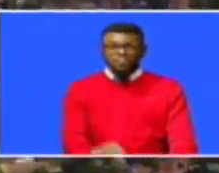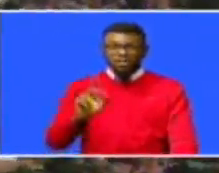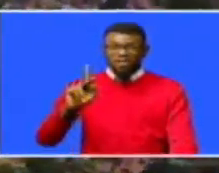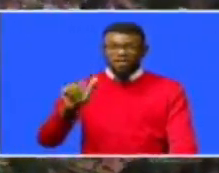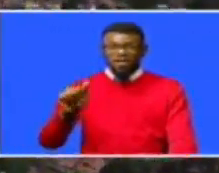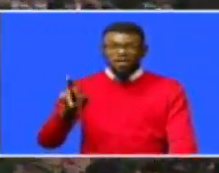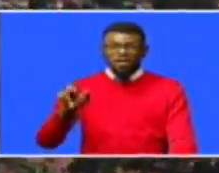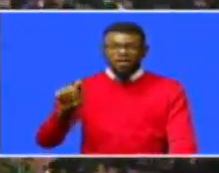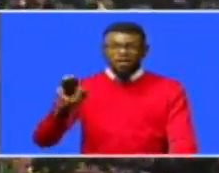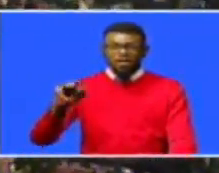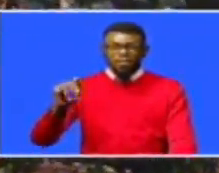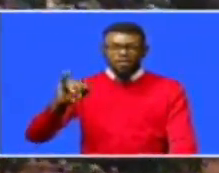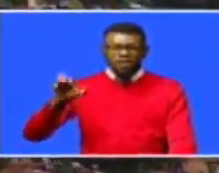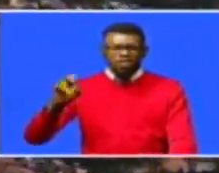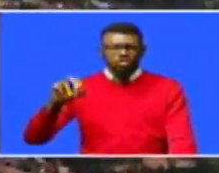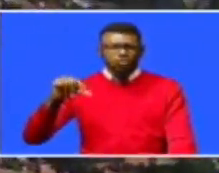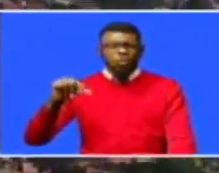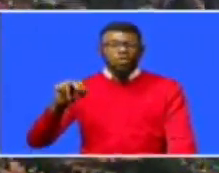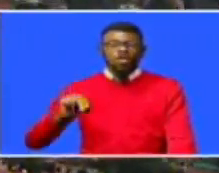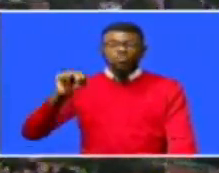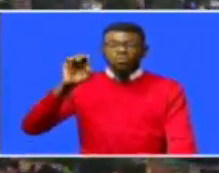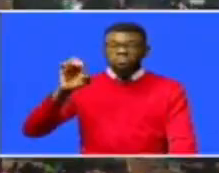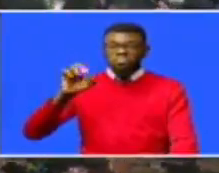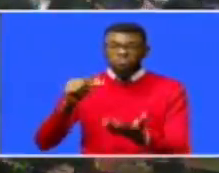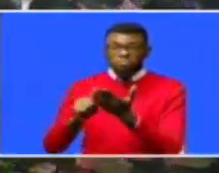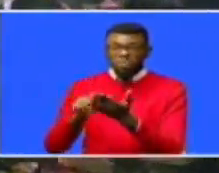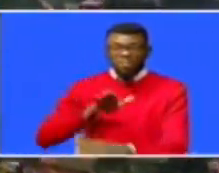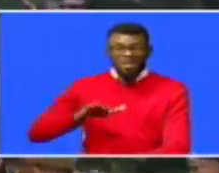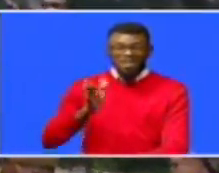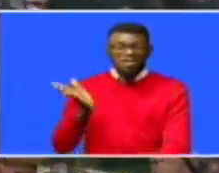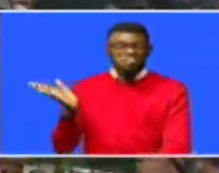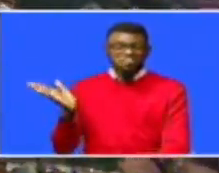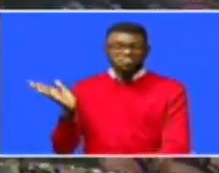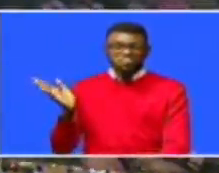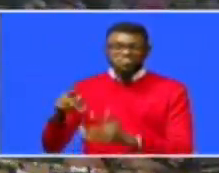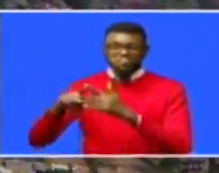Karamoja in northeastern Uganda. This is where it all begins.